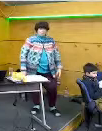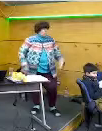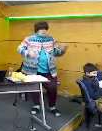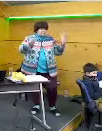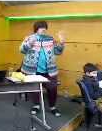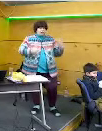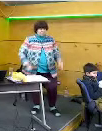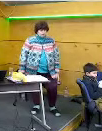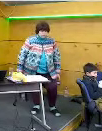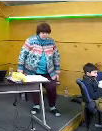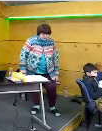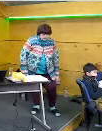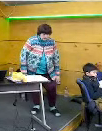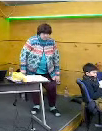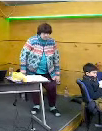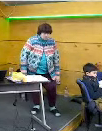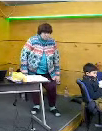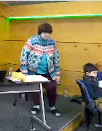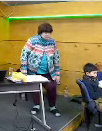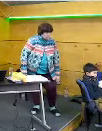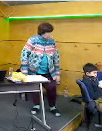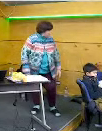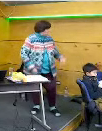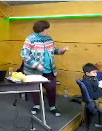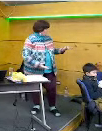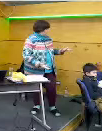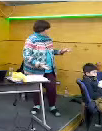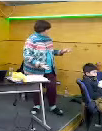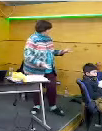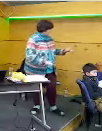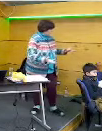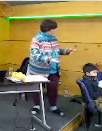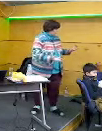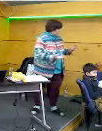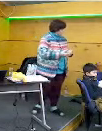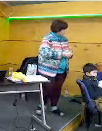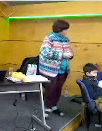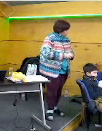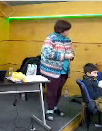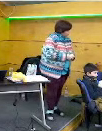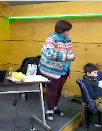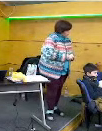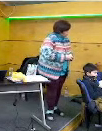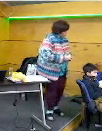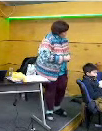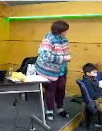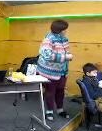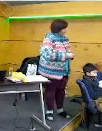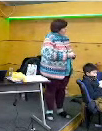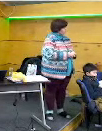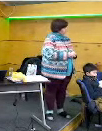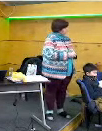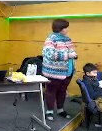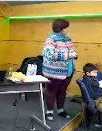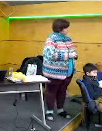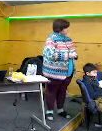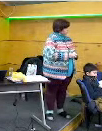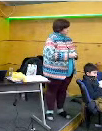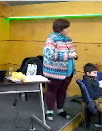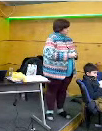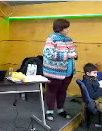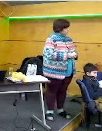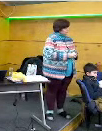Is it about eating hot dogs? What's it about? What's it about? What's it about?